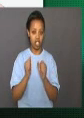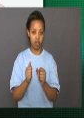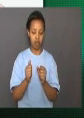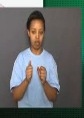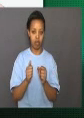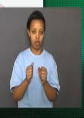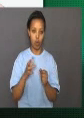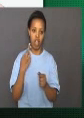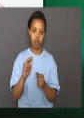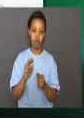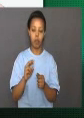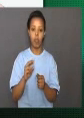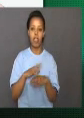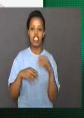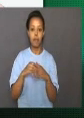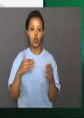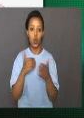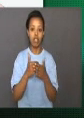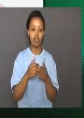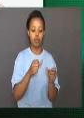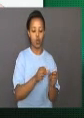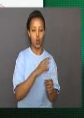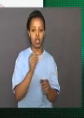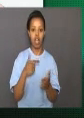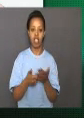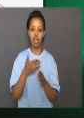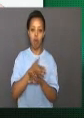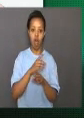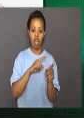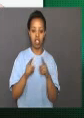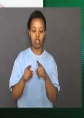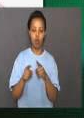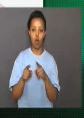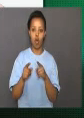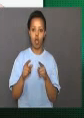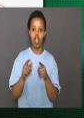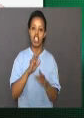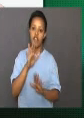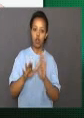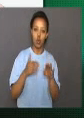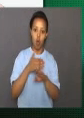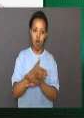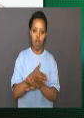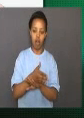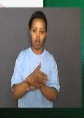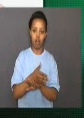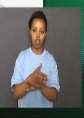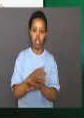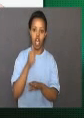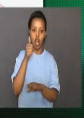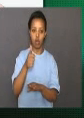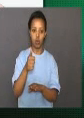cell weaken. Then the endogenous phages, also known as